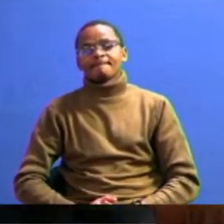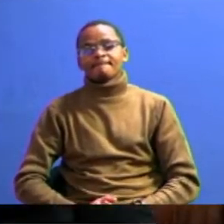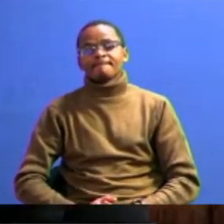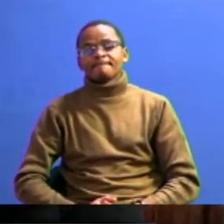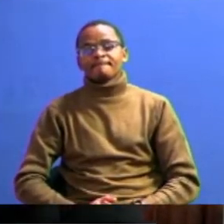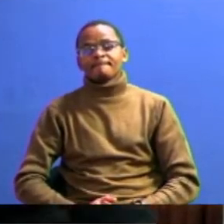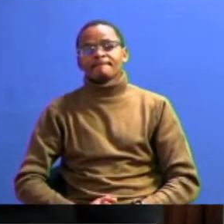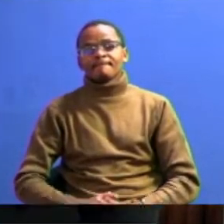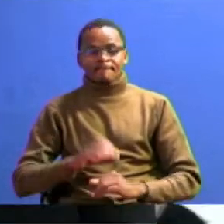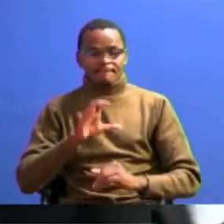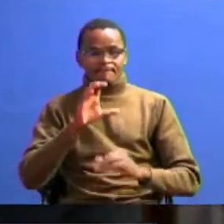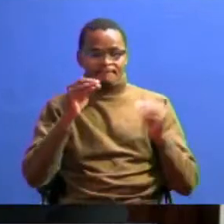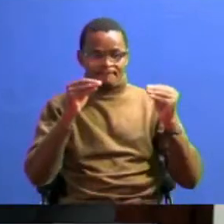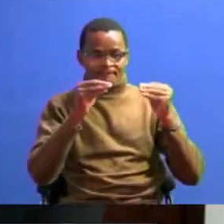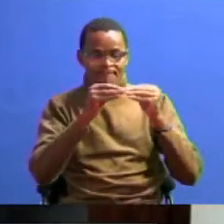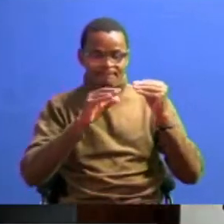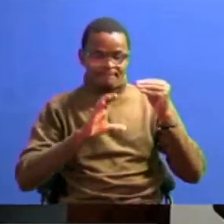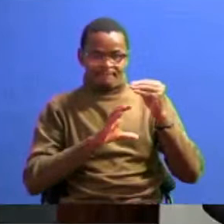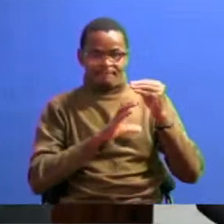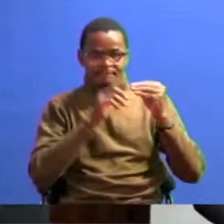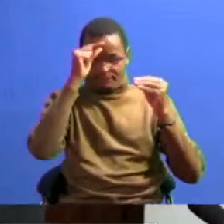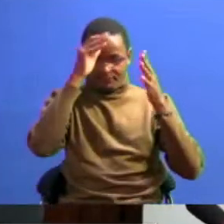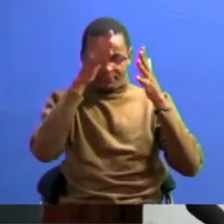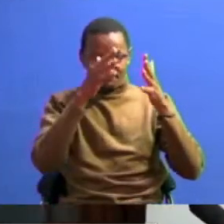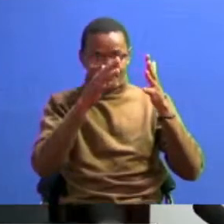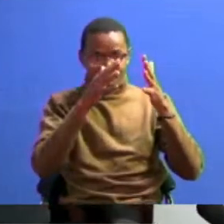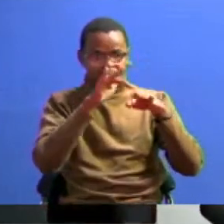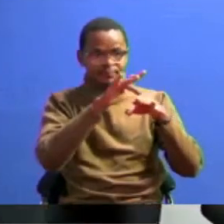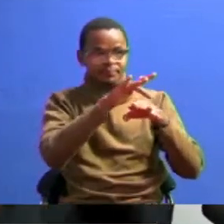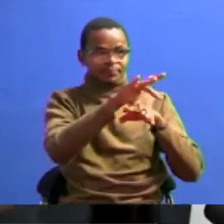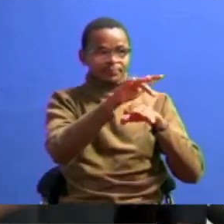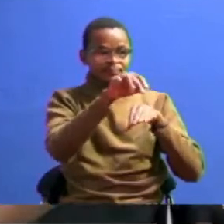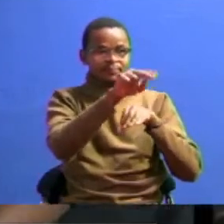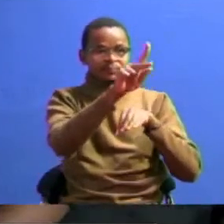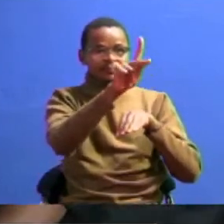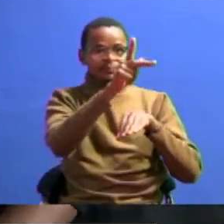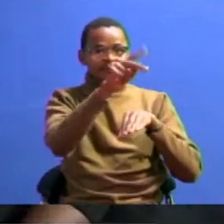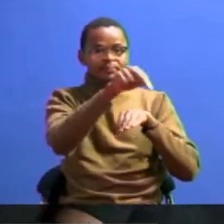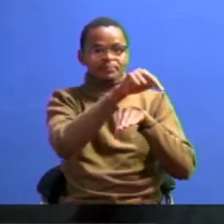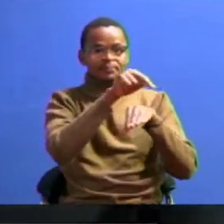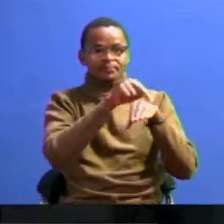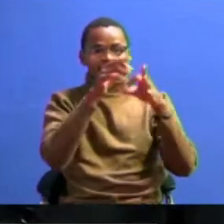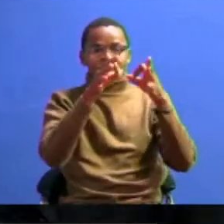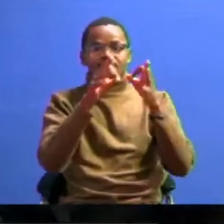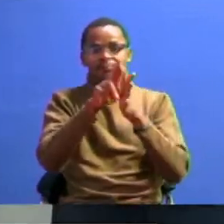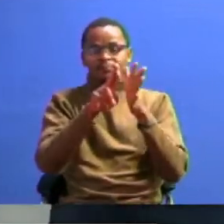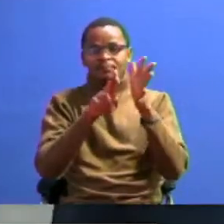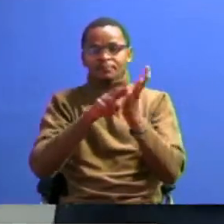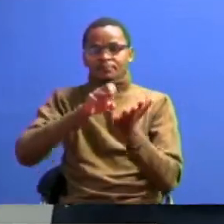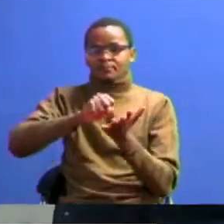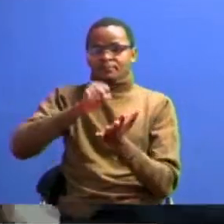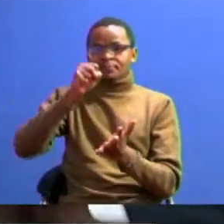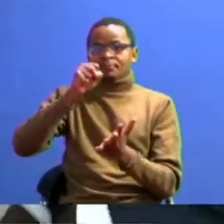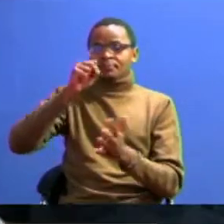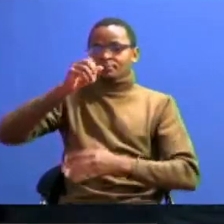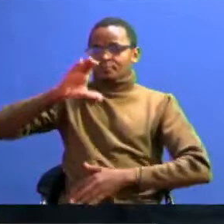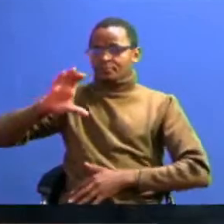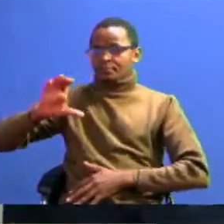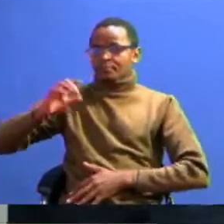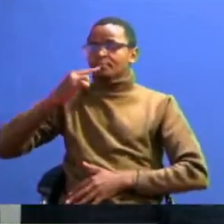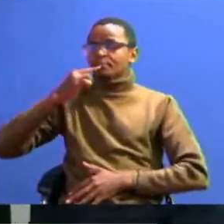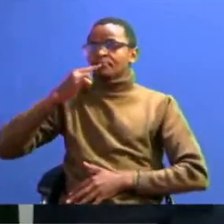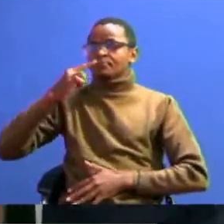In their meeting today, the Council of Governors issued a statement asking the National Treasury to release the budget and funds to the county, saying